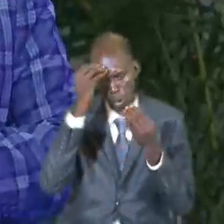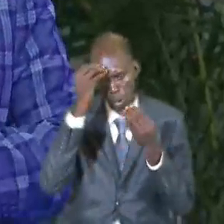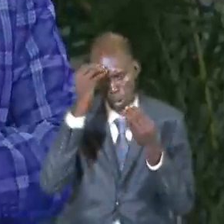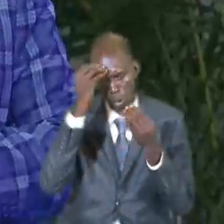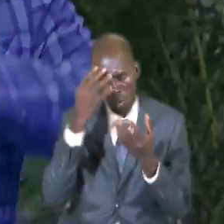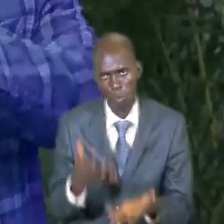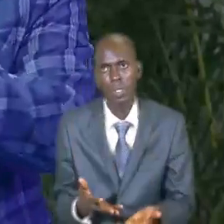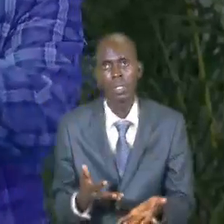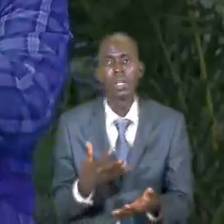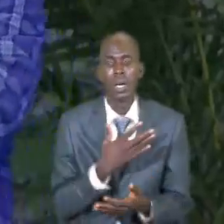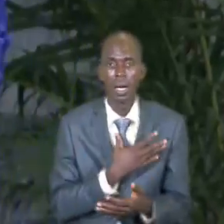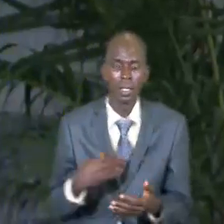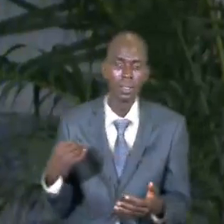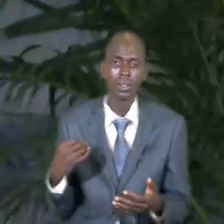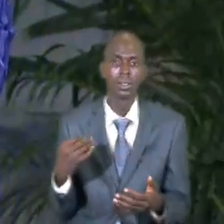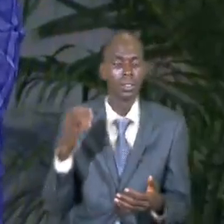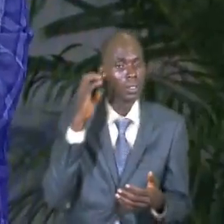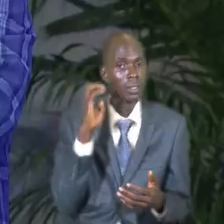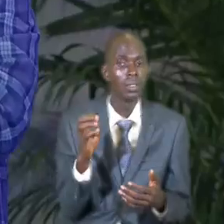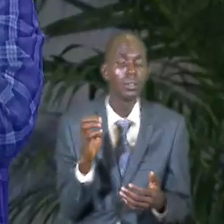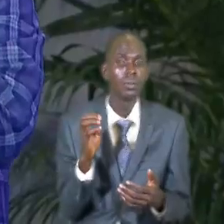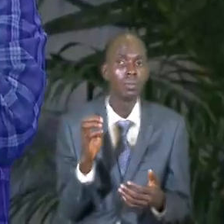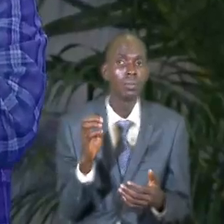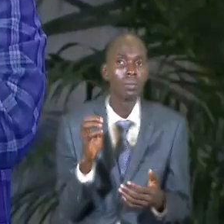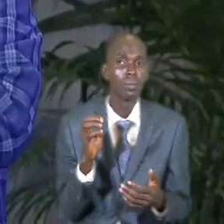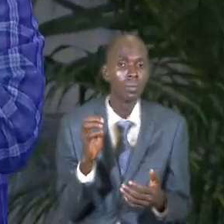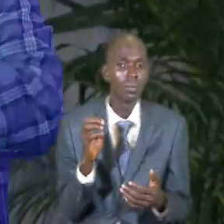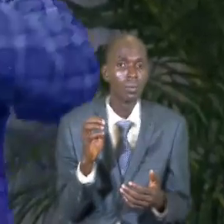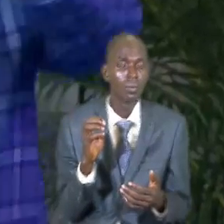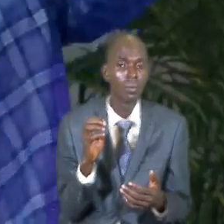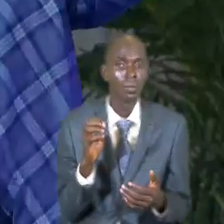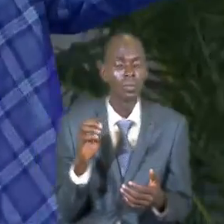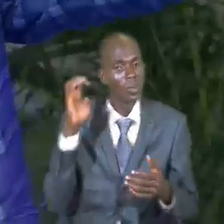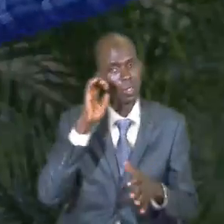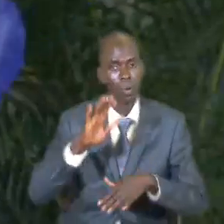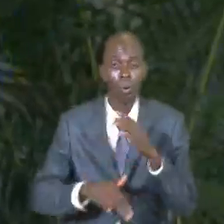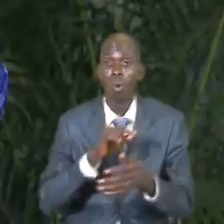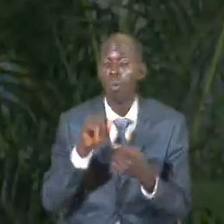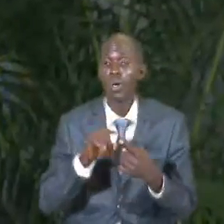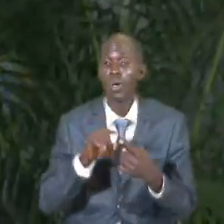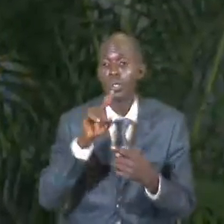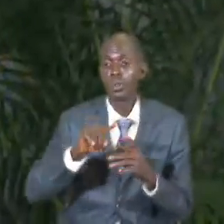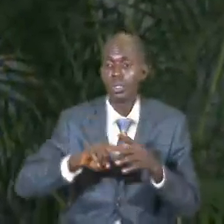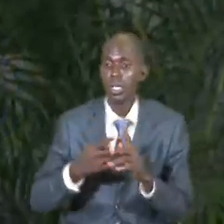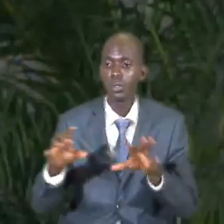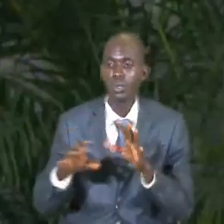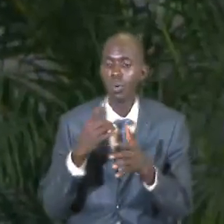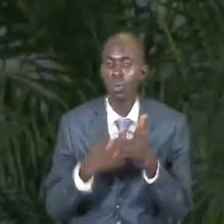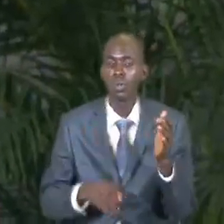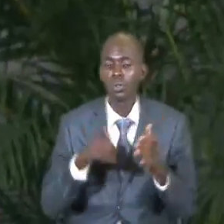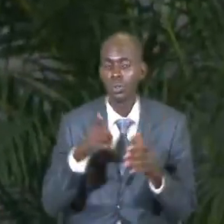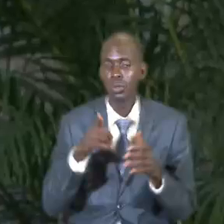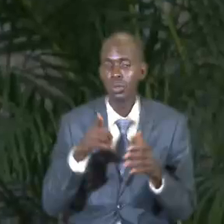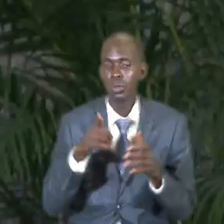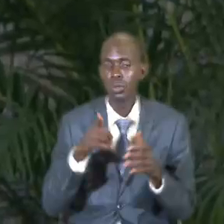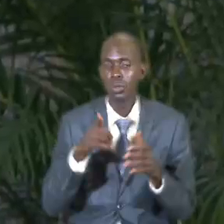walked. Now, when you start doing what you've not done for 38 years, it will appear strange